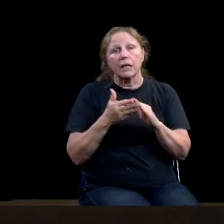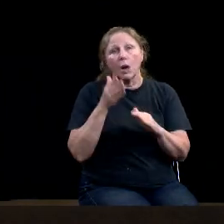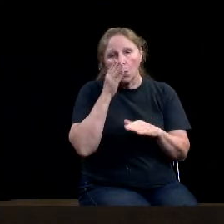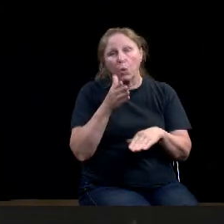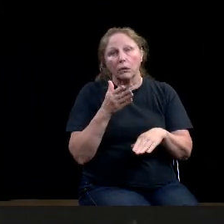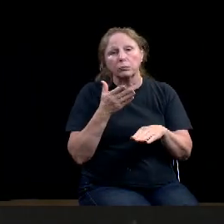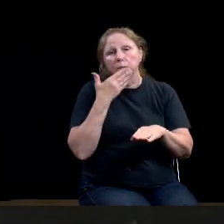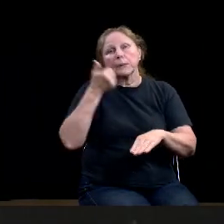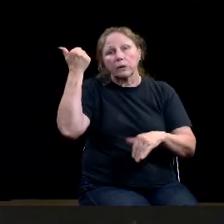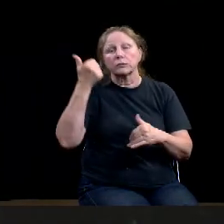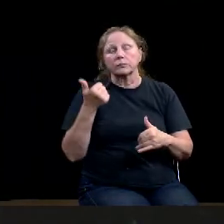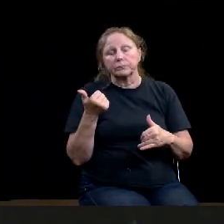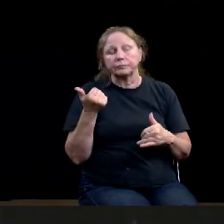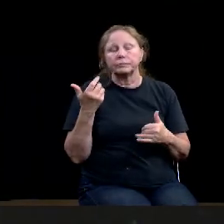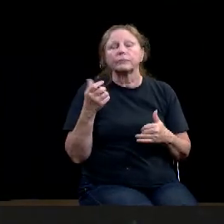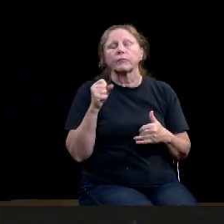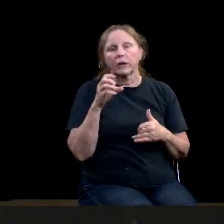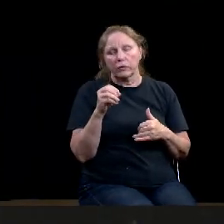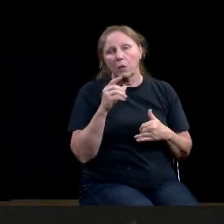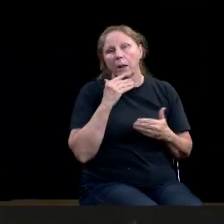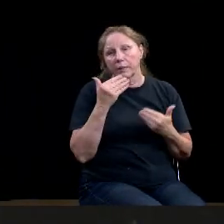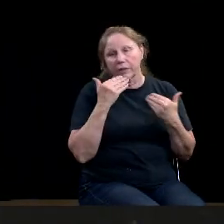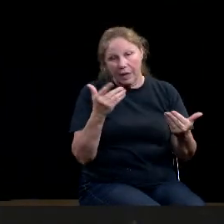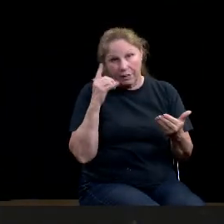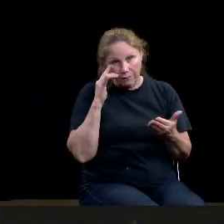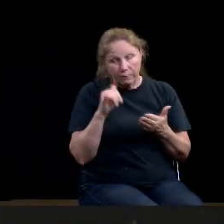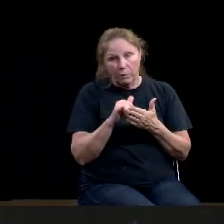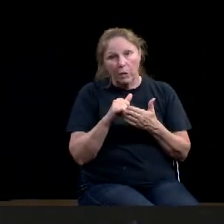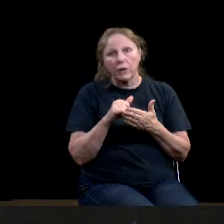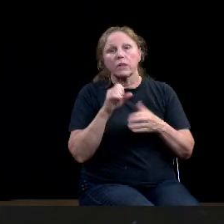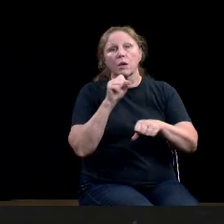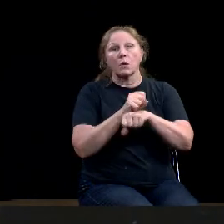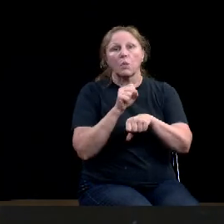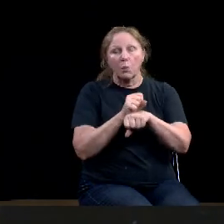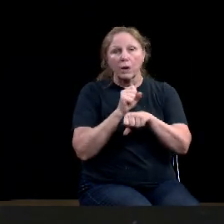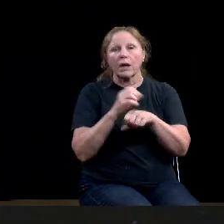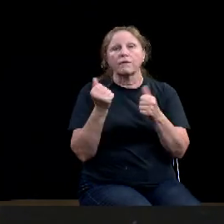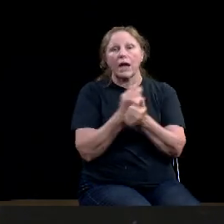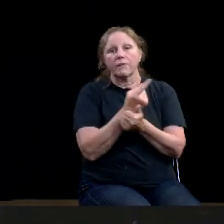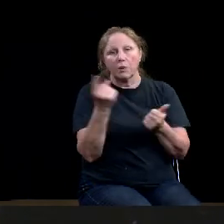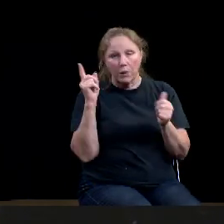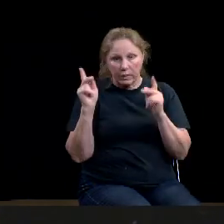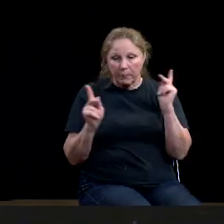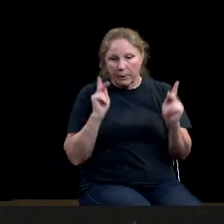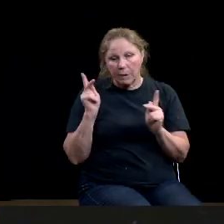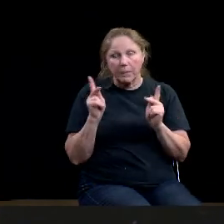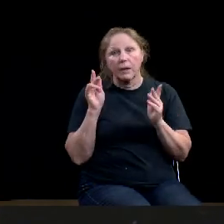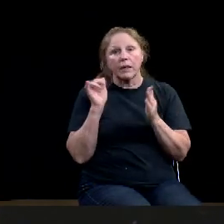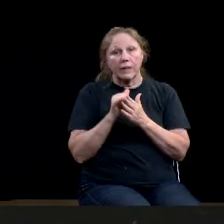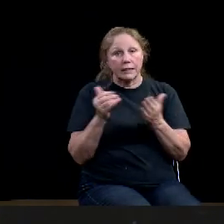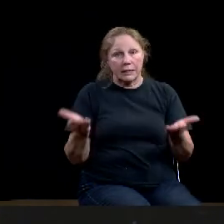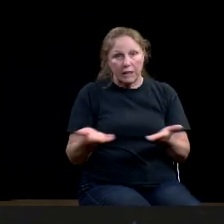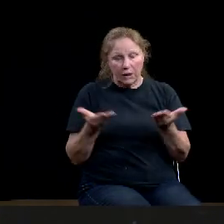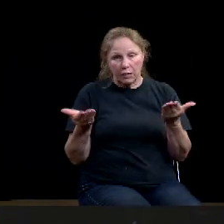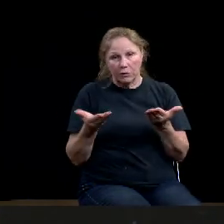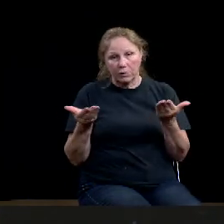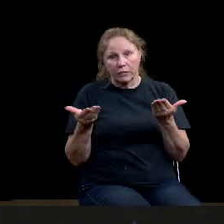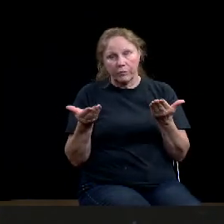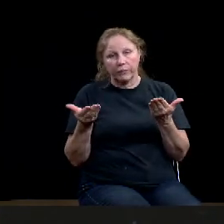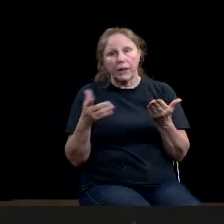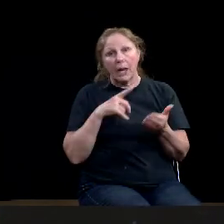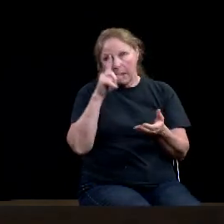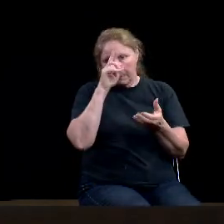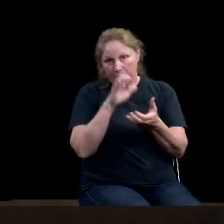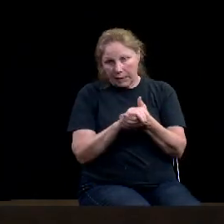this desk. I believe that coming together, we're really going to see even more impact for the good in this community. And I'm just